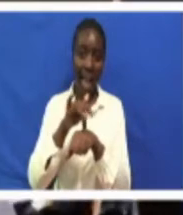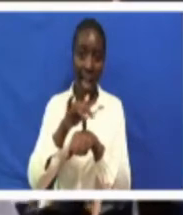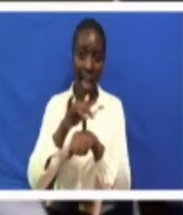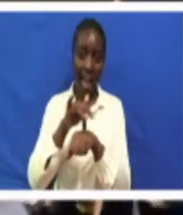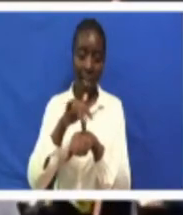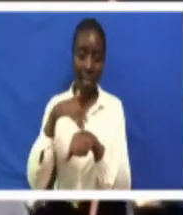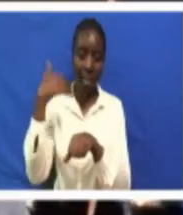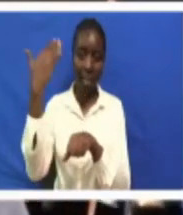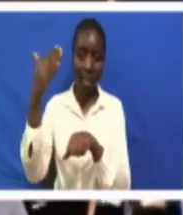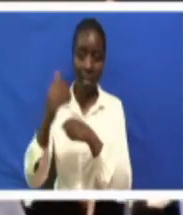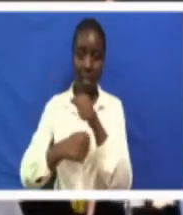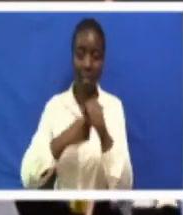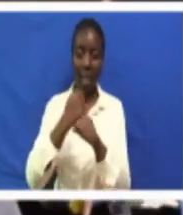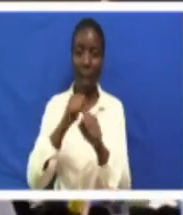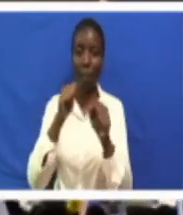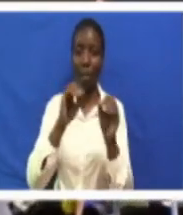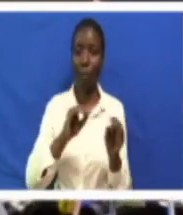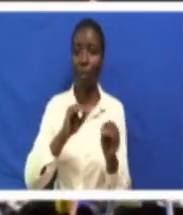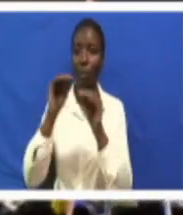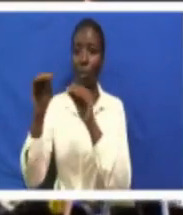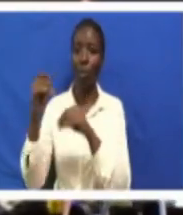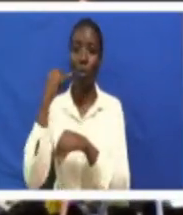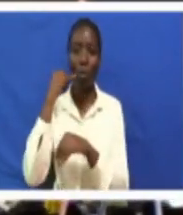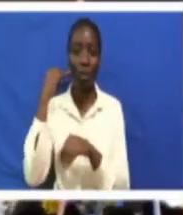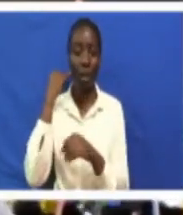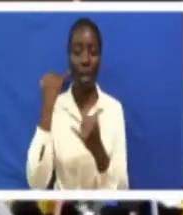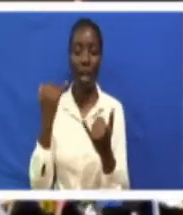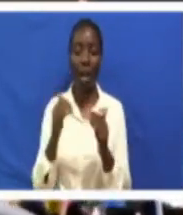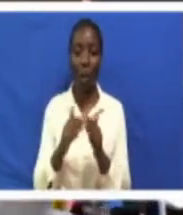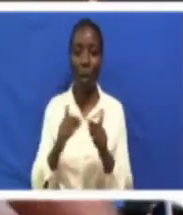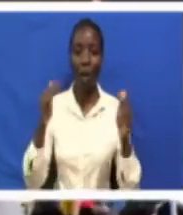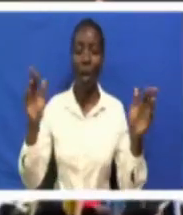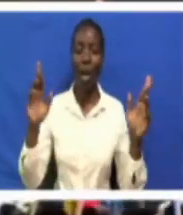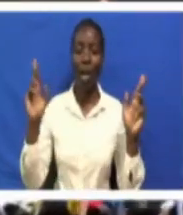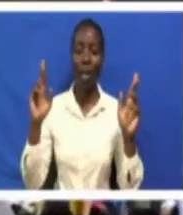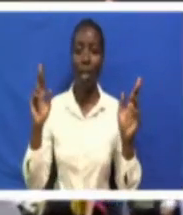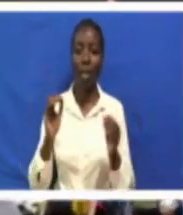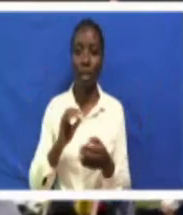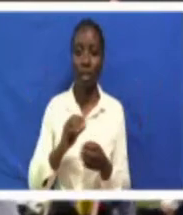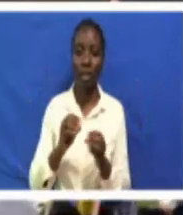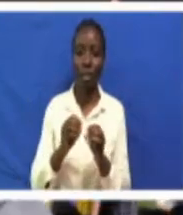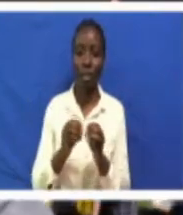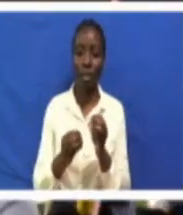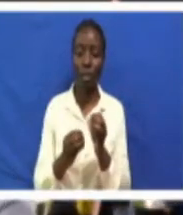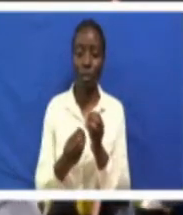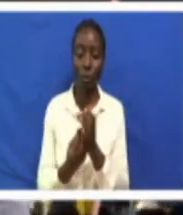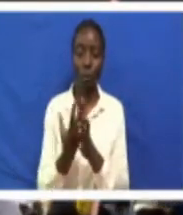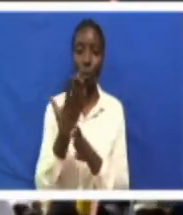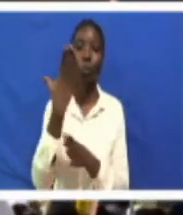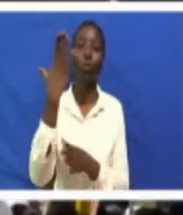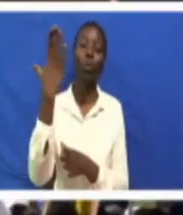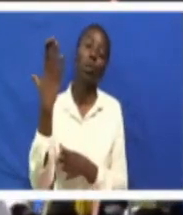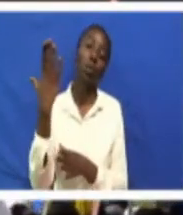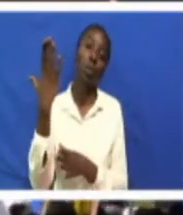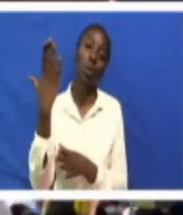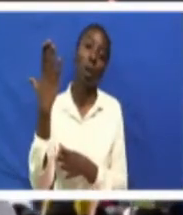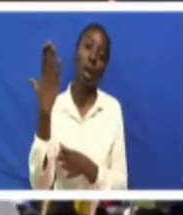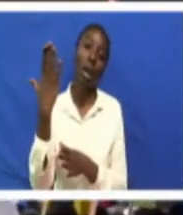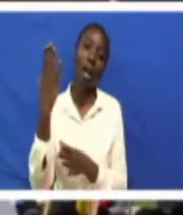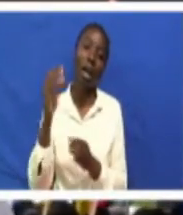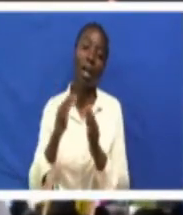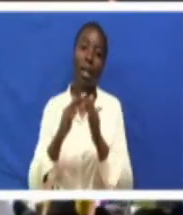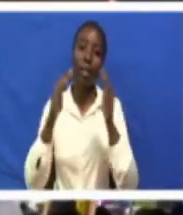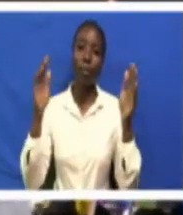and we cannot fit in the small rooms so we are expanding and we are ready to grow even other branches and expand our Network in this country